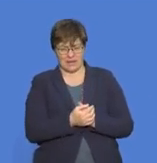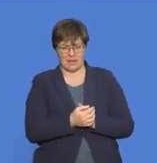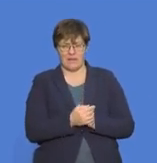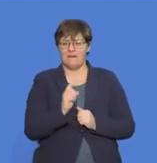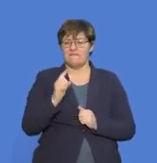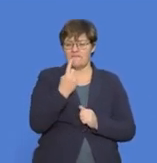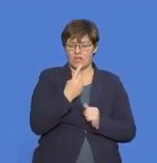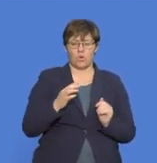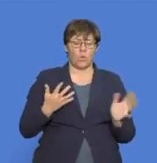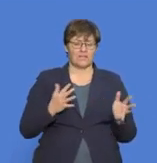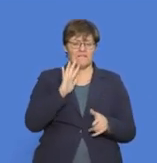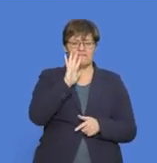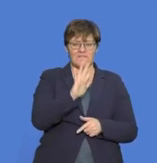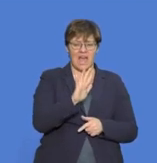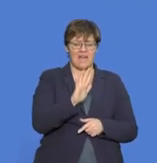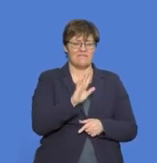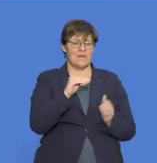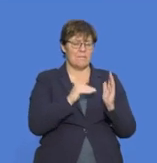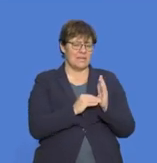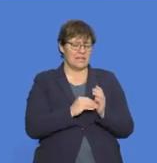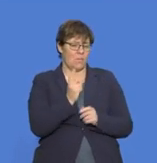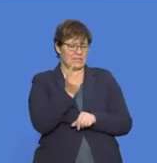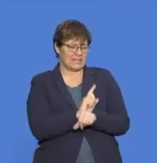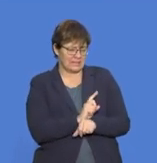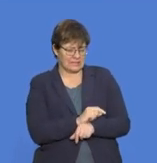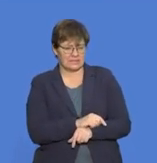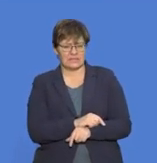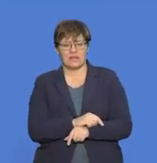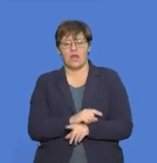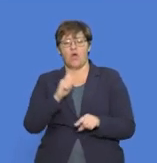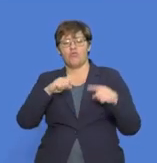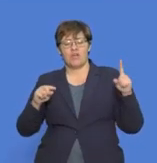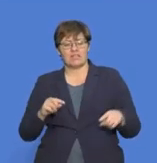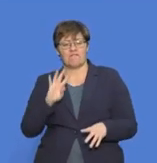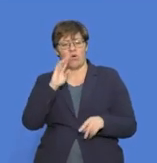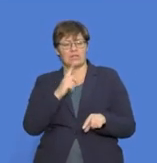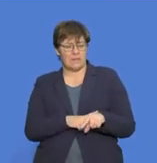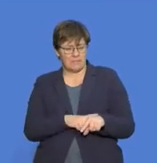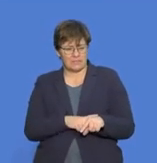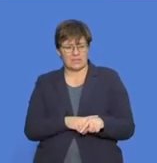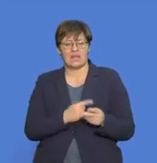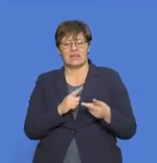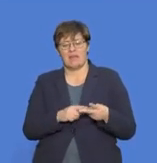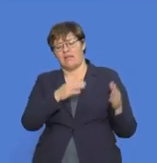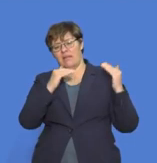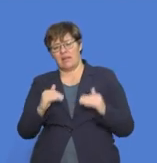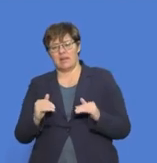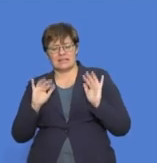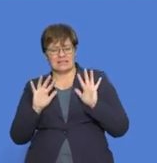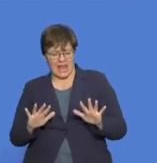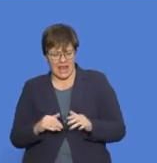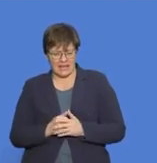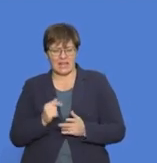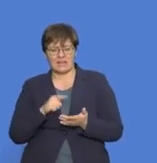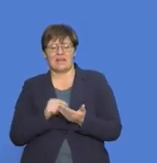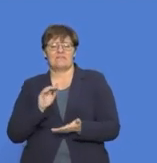a wind of 5 meters per second. The rate was measured 4 times. Then there was 10. Then there was